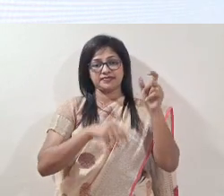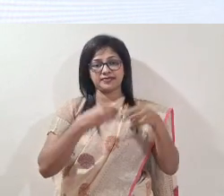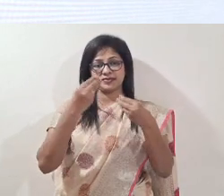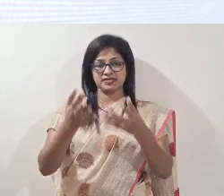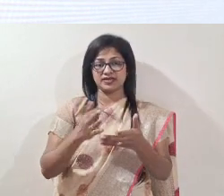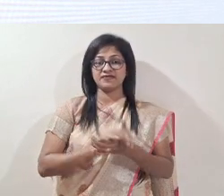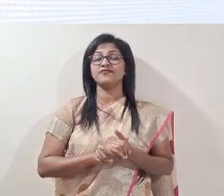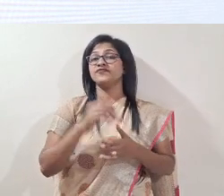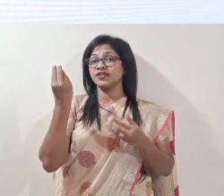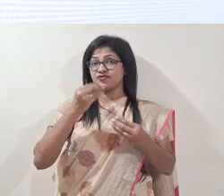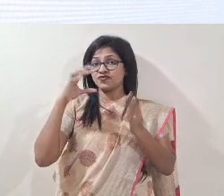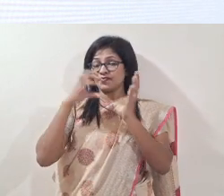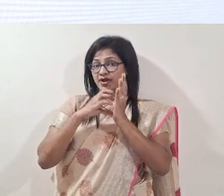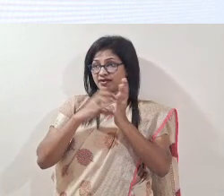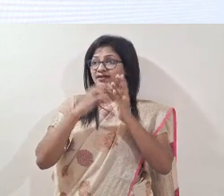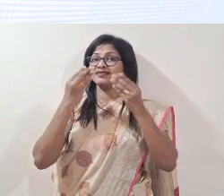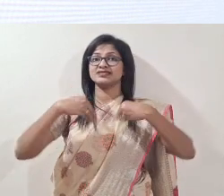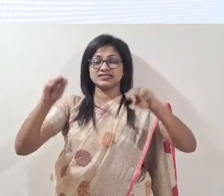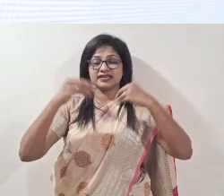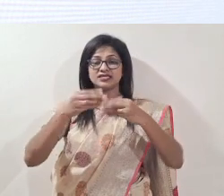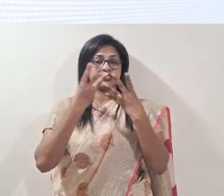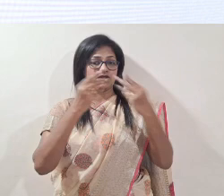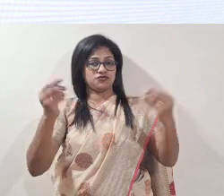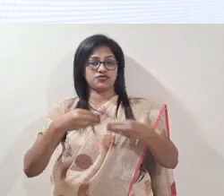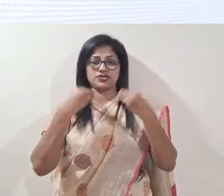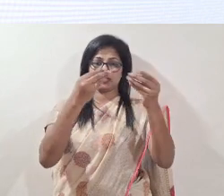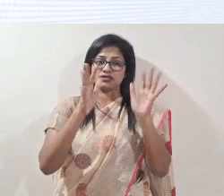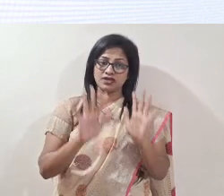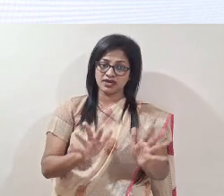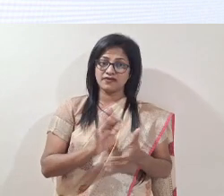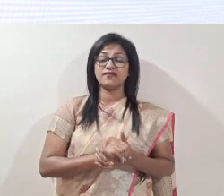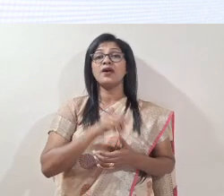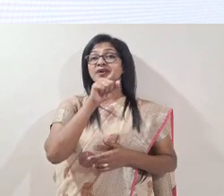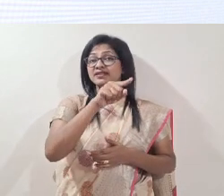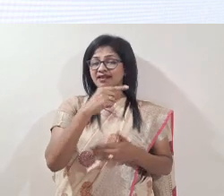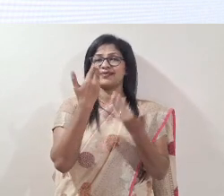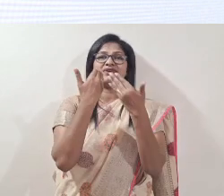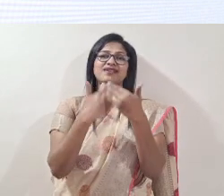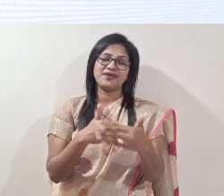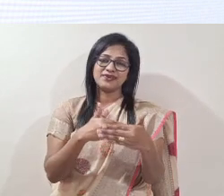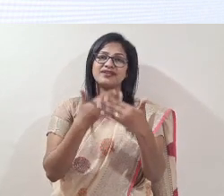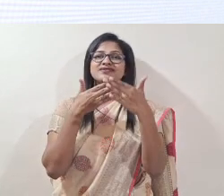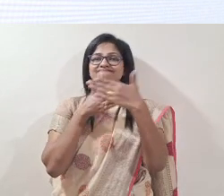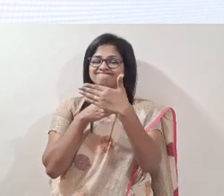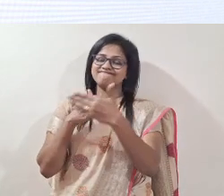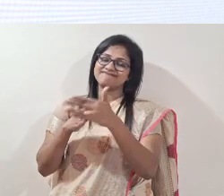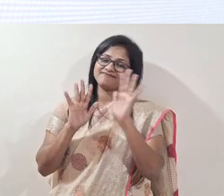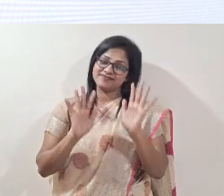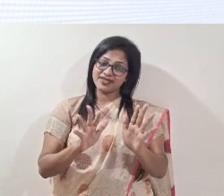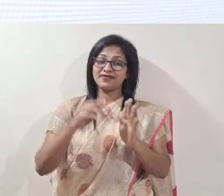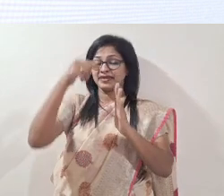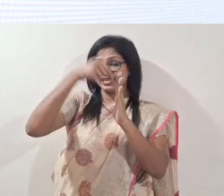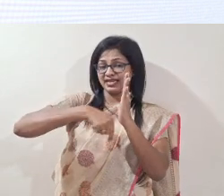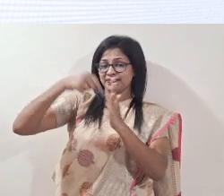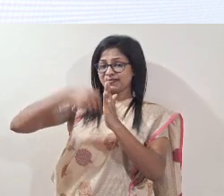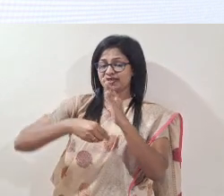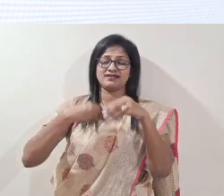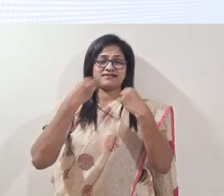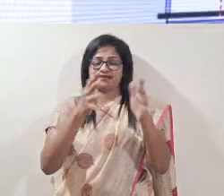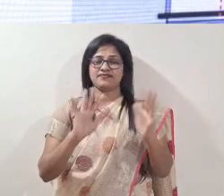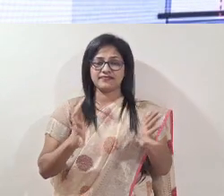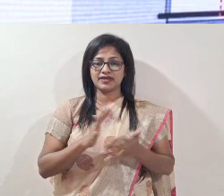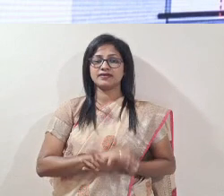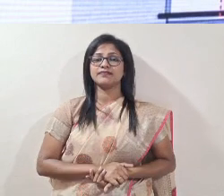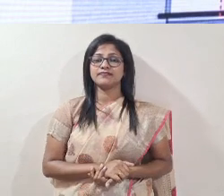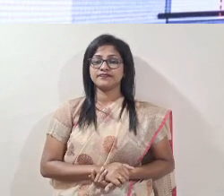there are a few market solutions which are available, but they come with their own limitations. I'll not go into detail of